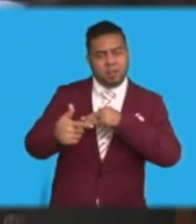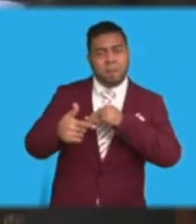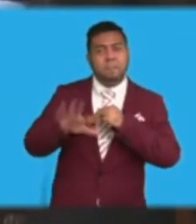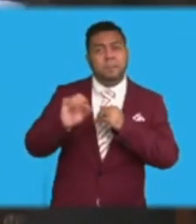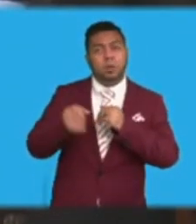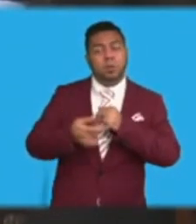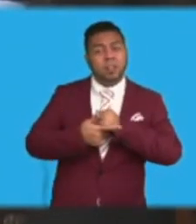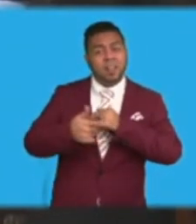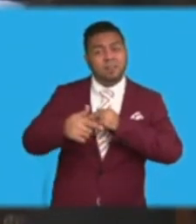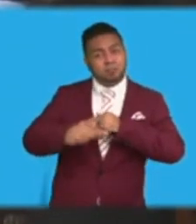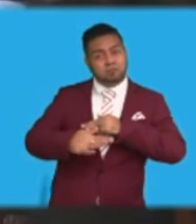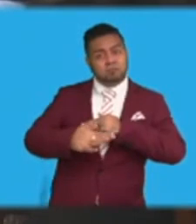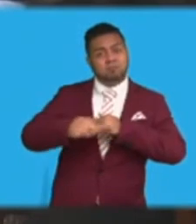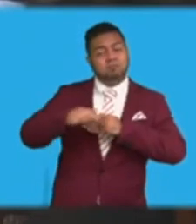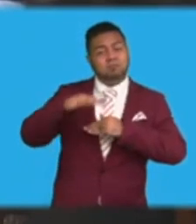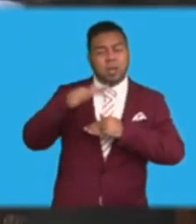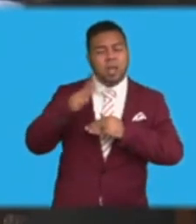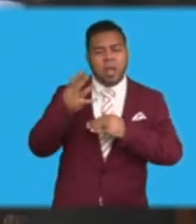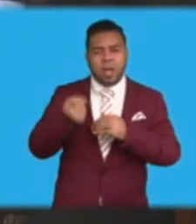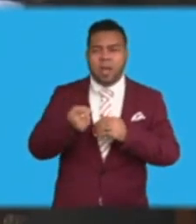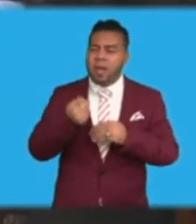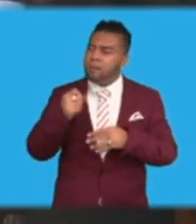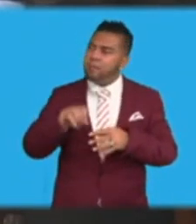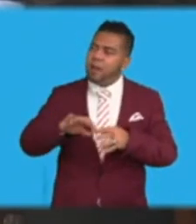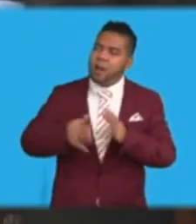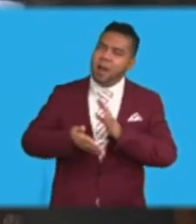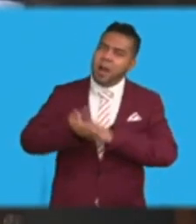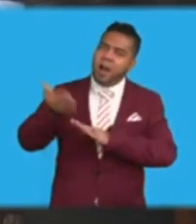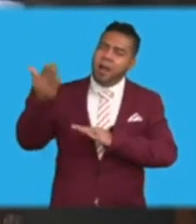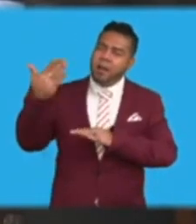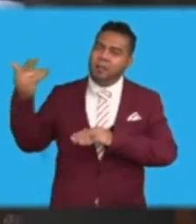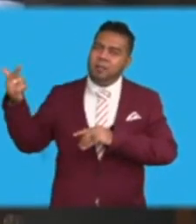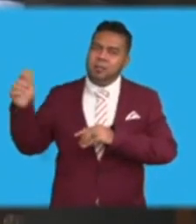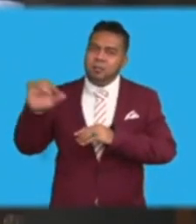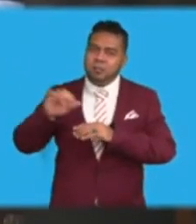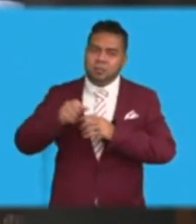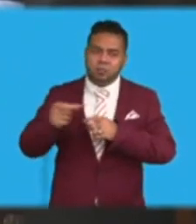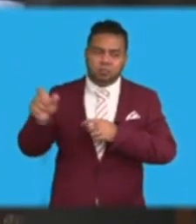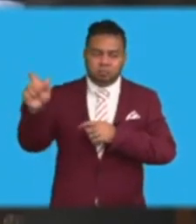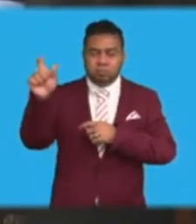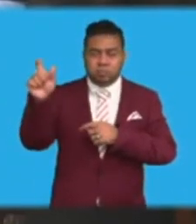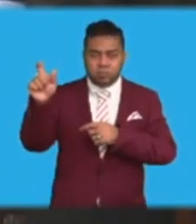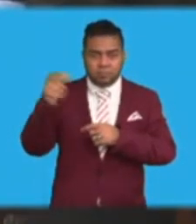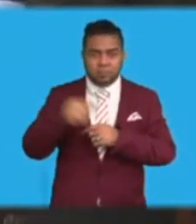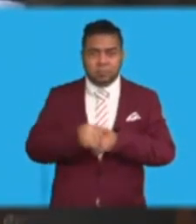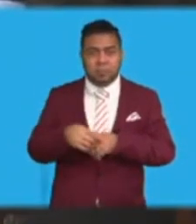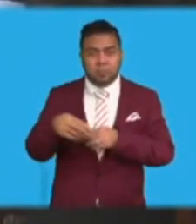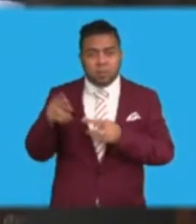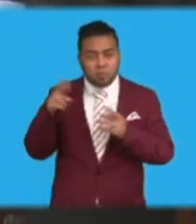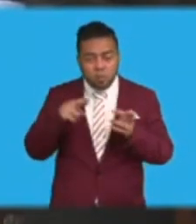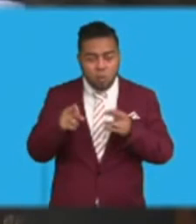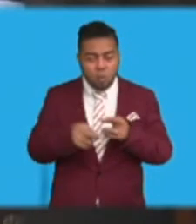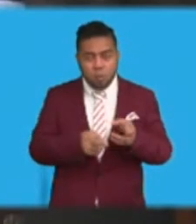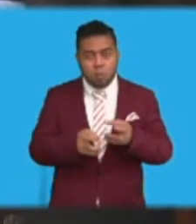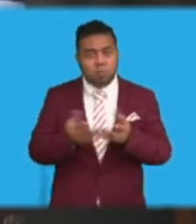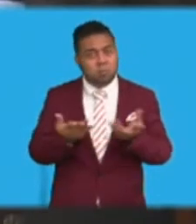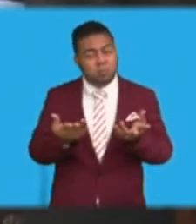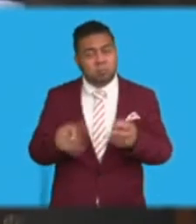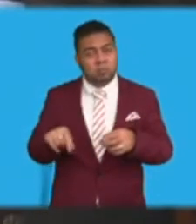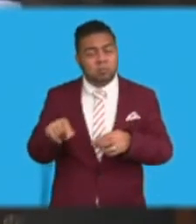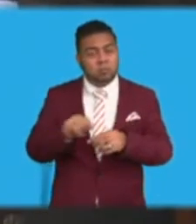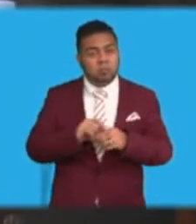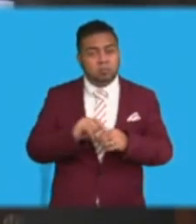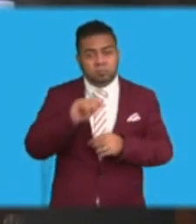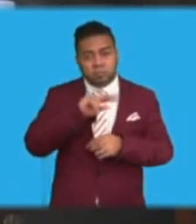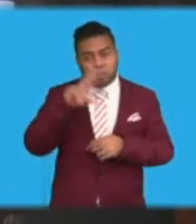influence on flood flows can cause upstream floods to be higher than otherwise would be. Road and railway embankments with